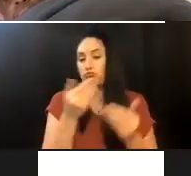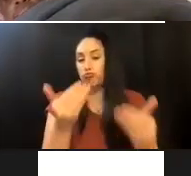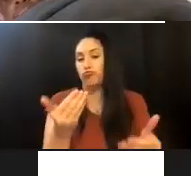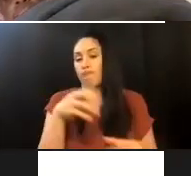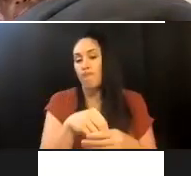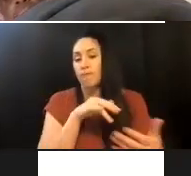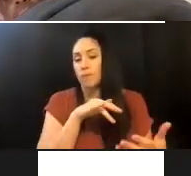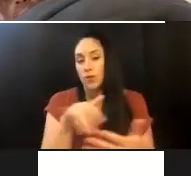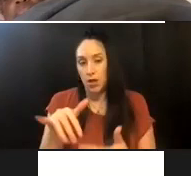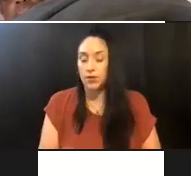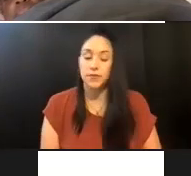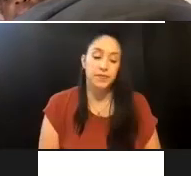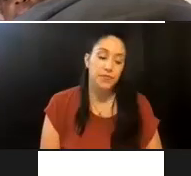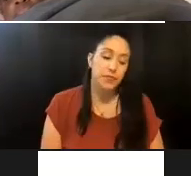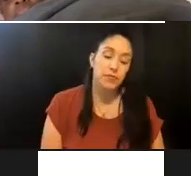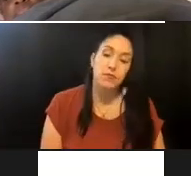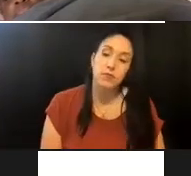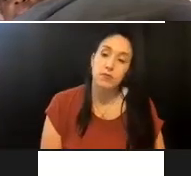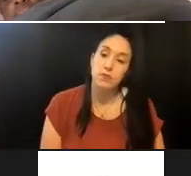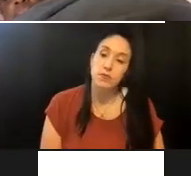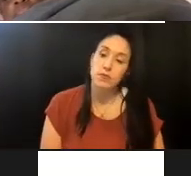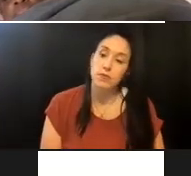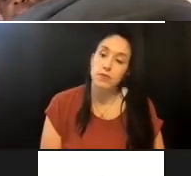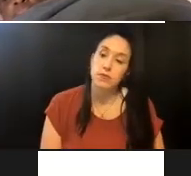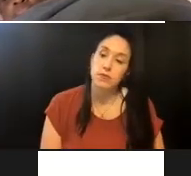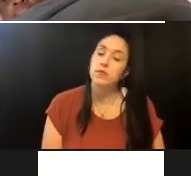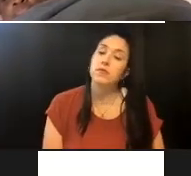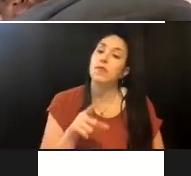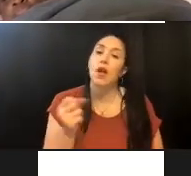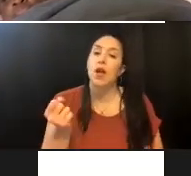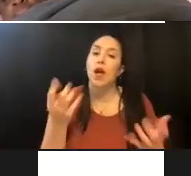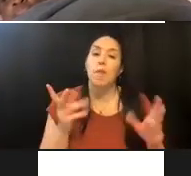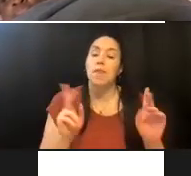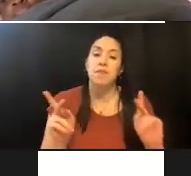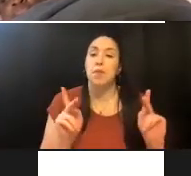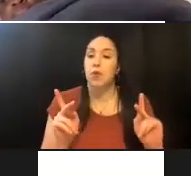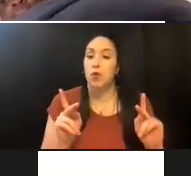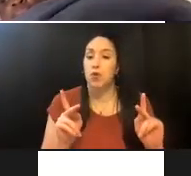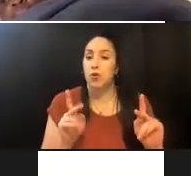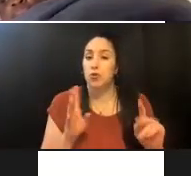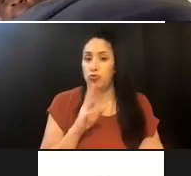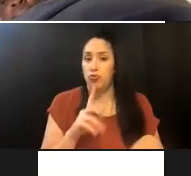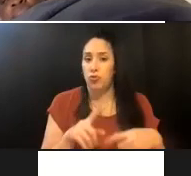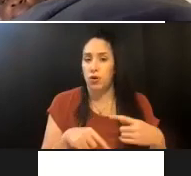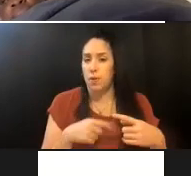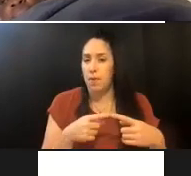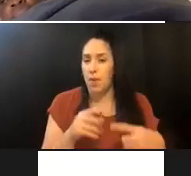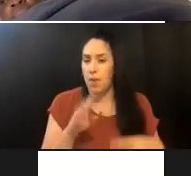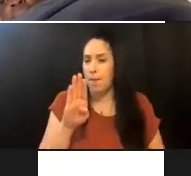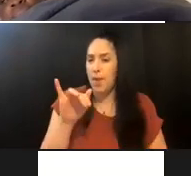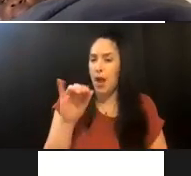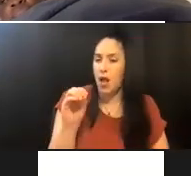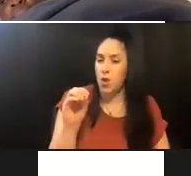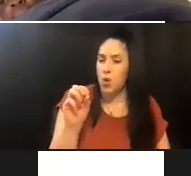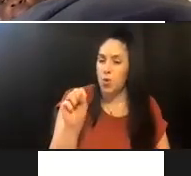big sample that you'll require, or how big is the sample that you'll Are you talking about the biosample? Yes.